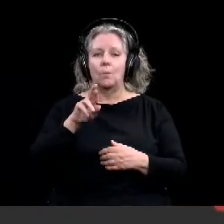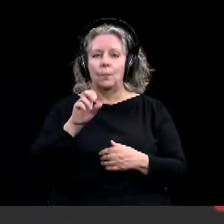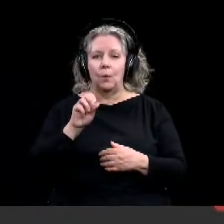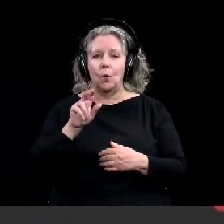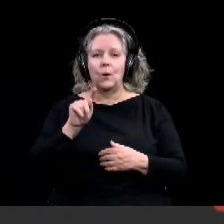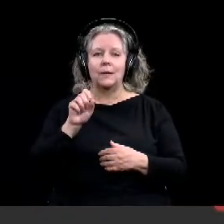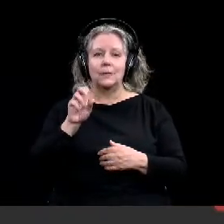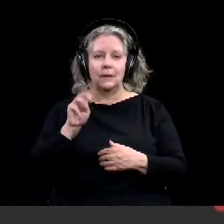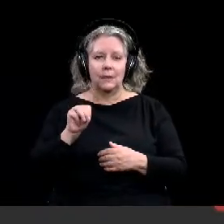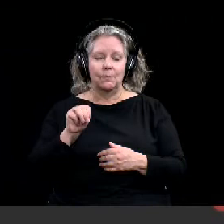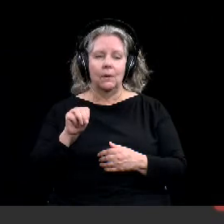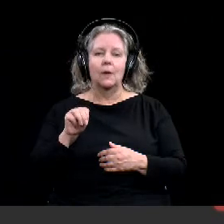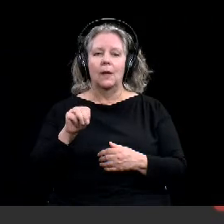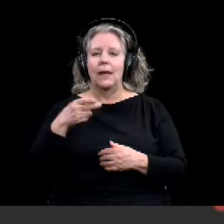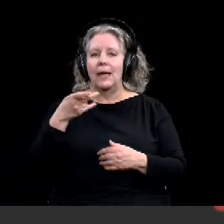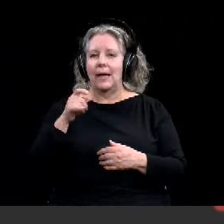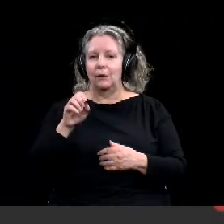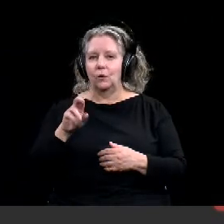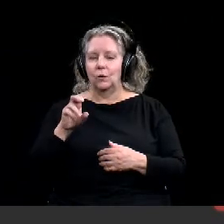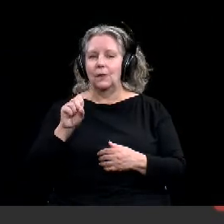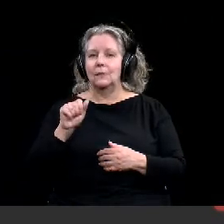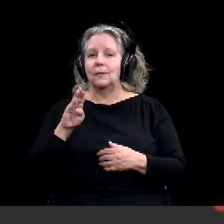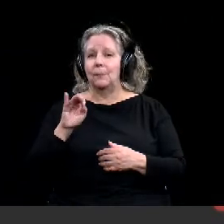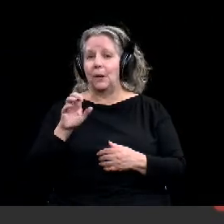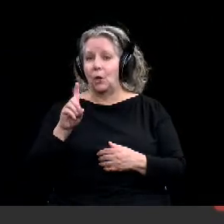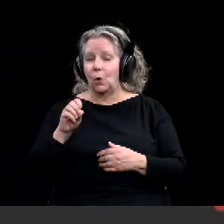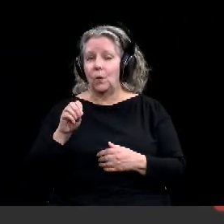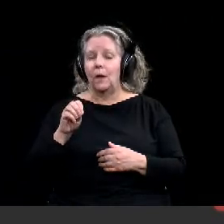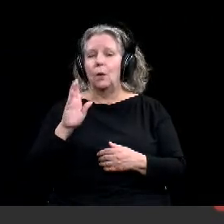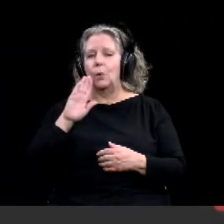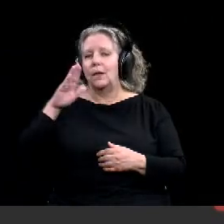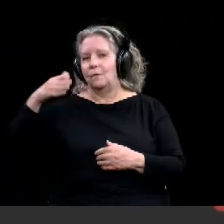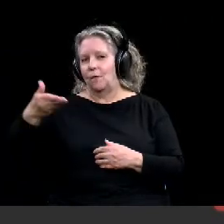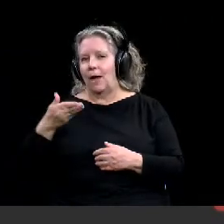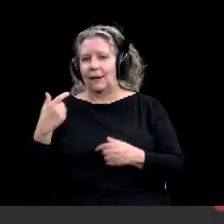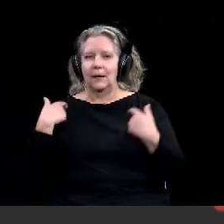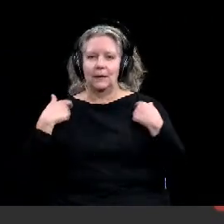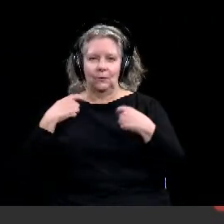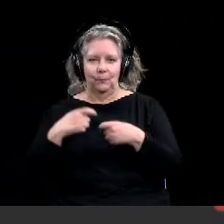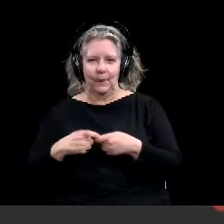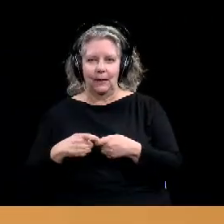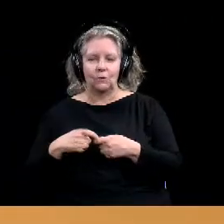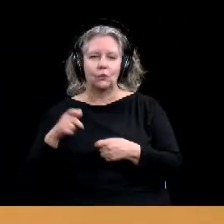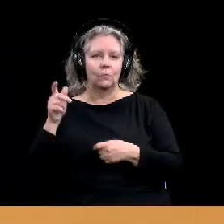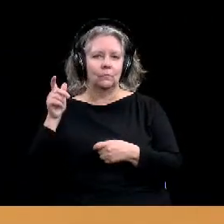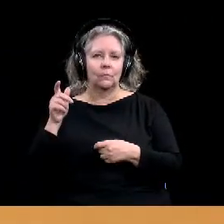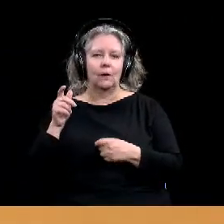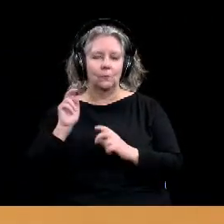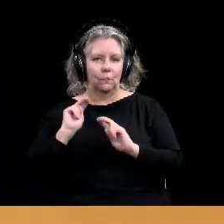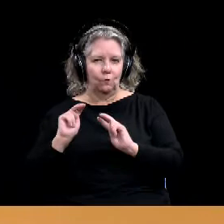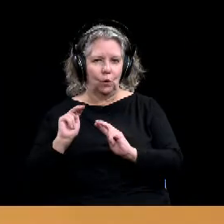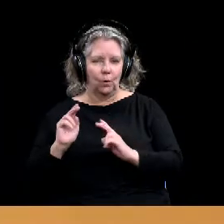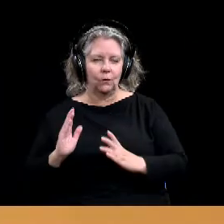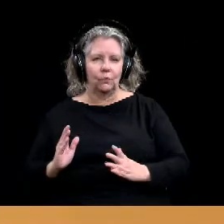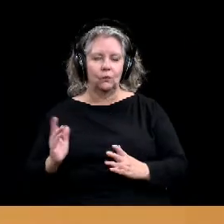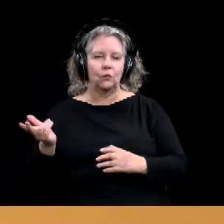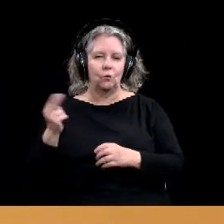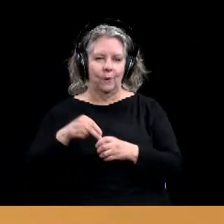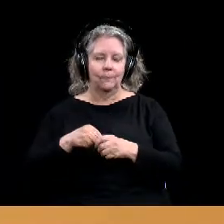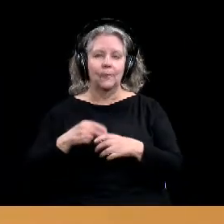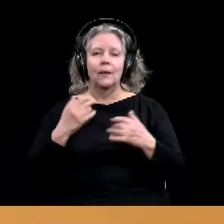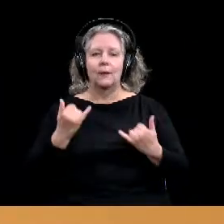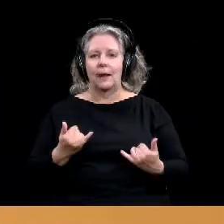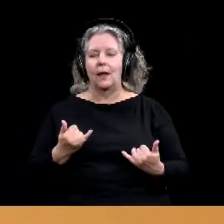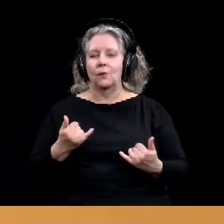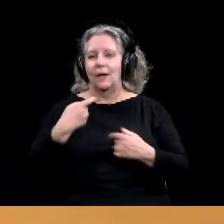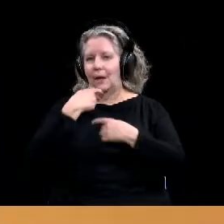Good afternoon. Thank you, Larry, so much for the invitation. Para ayudar a nuestros ciudadanos que hablan español a saber lo que se dice